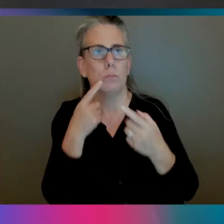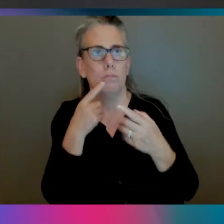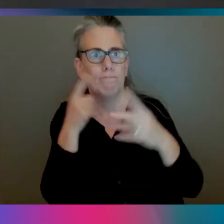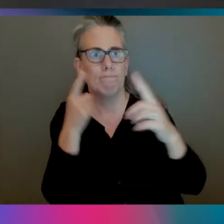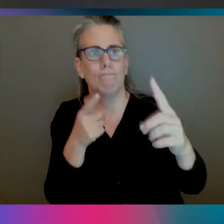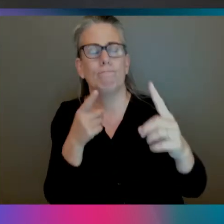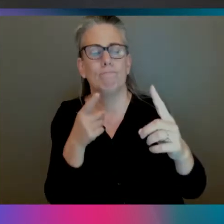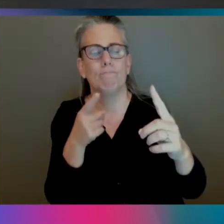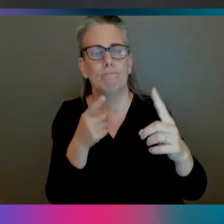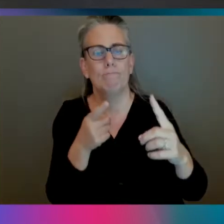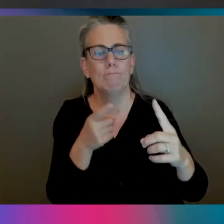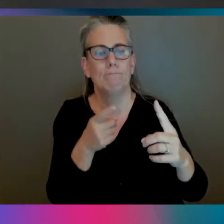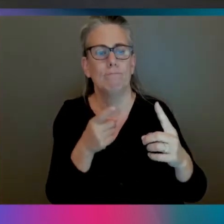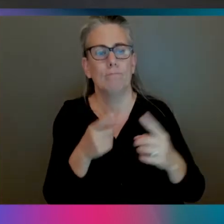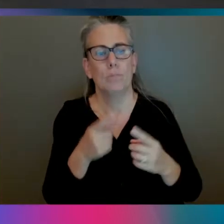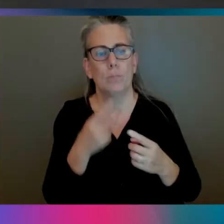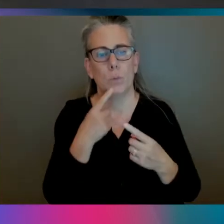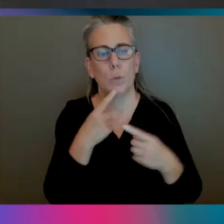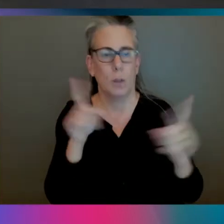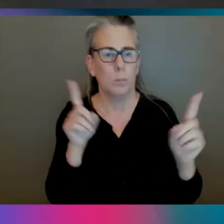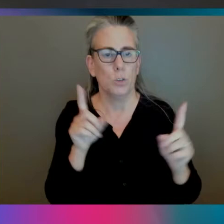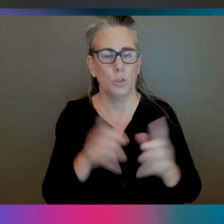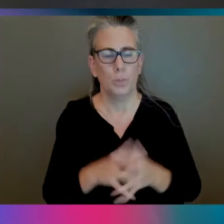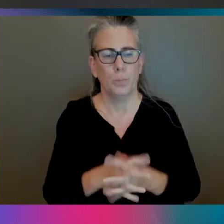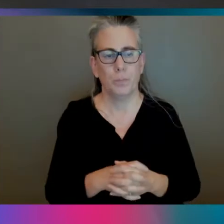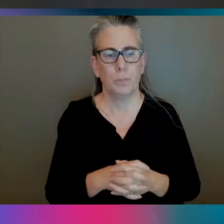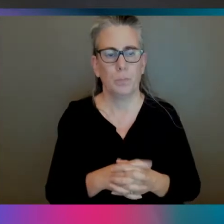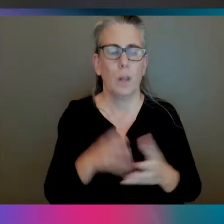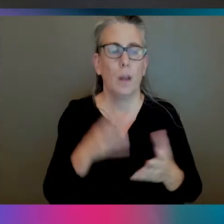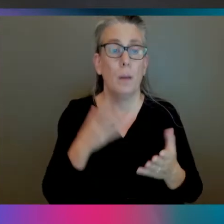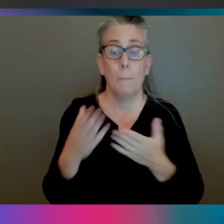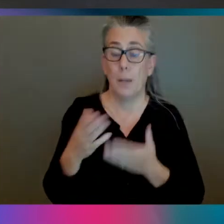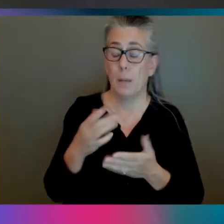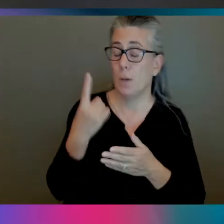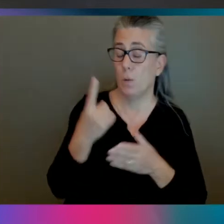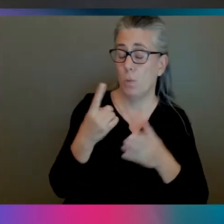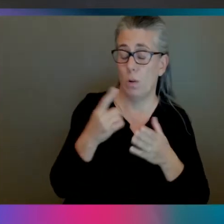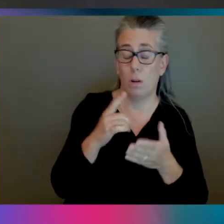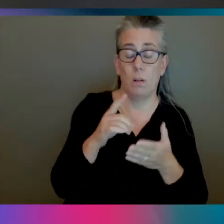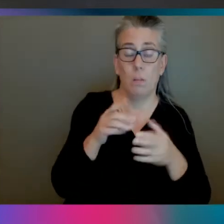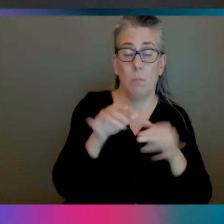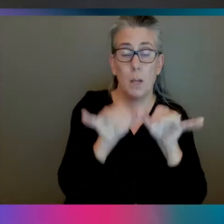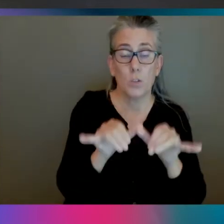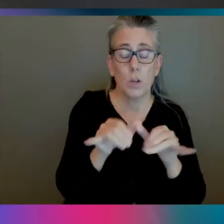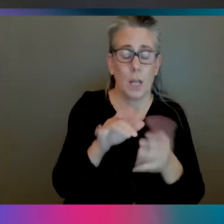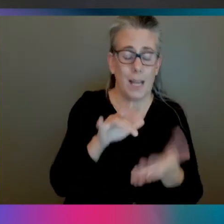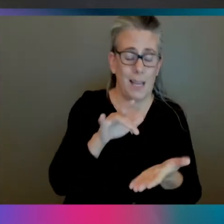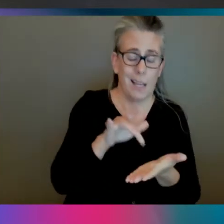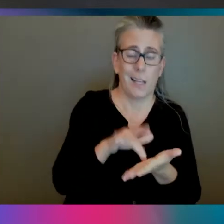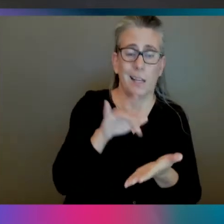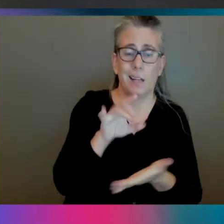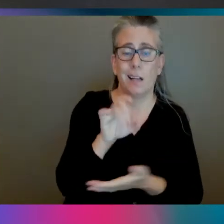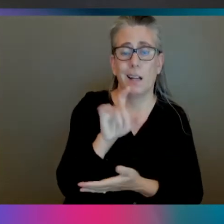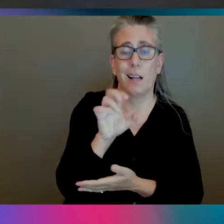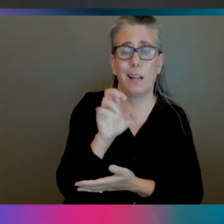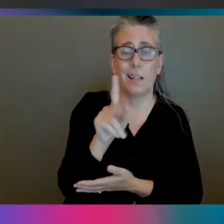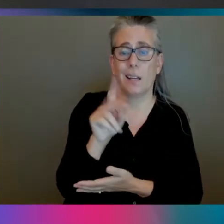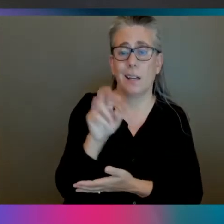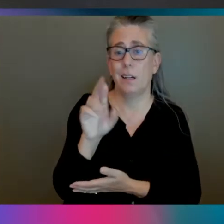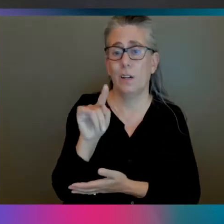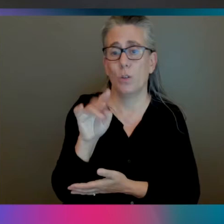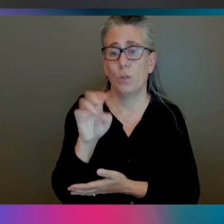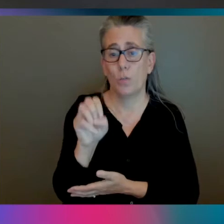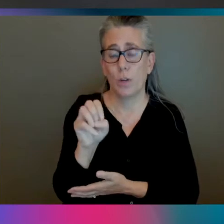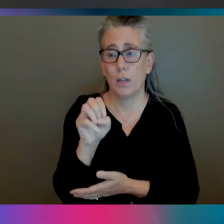that, you might have one that says the click rate, and then somebody else might have another one that says, well, that's awesome. How much revenue did I generate? That could be a different